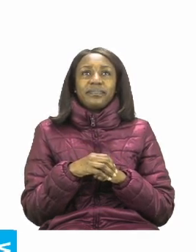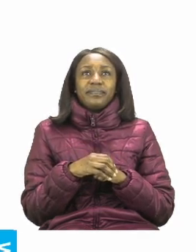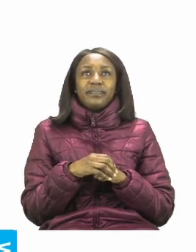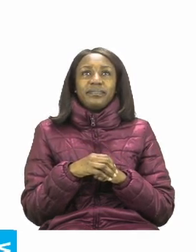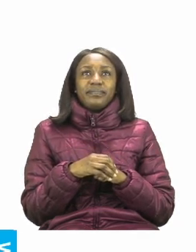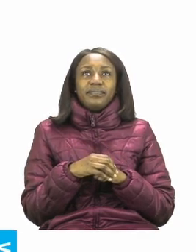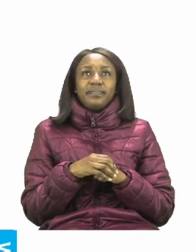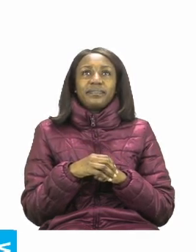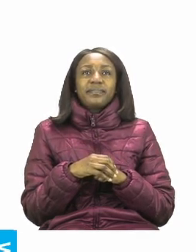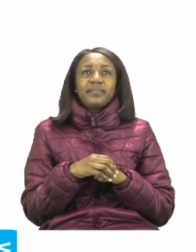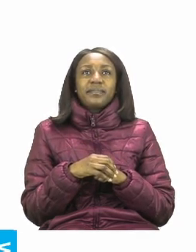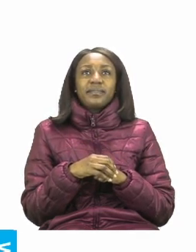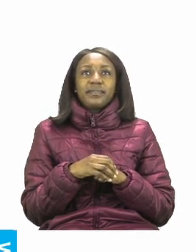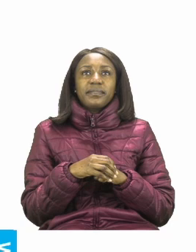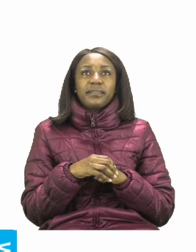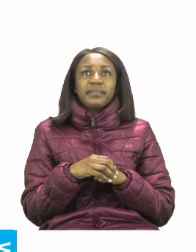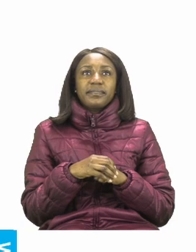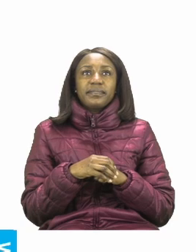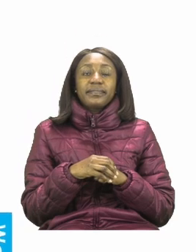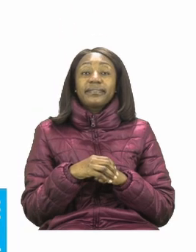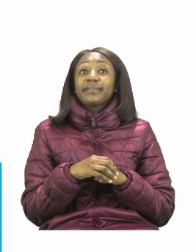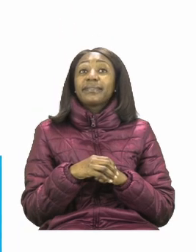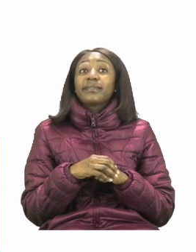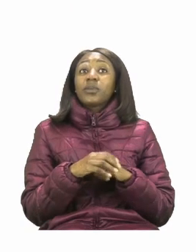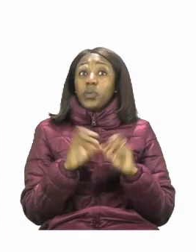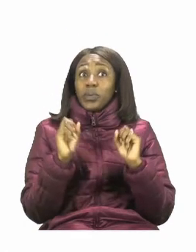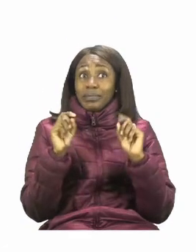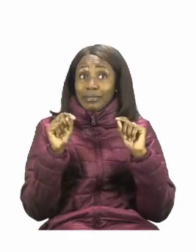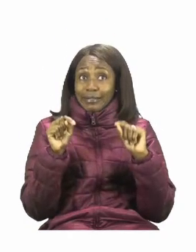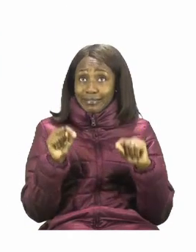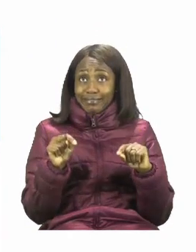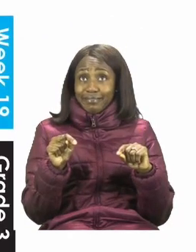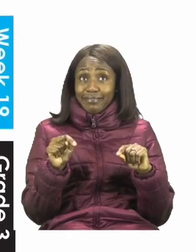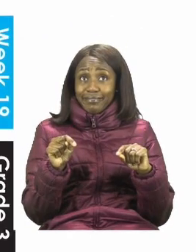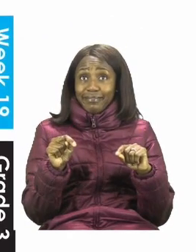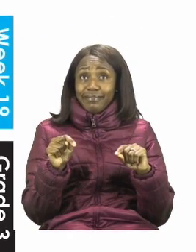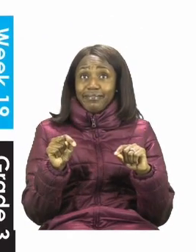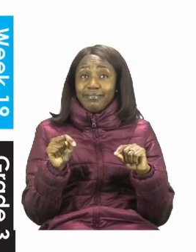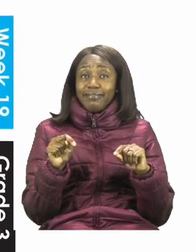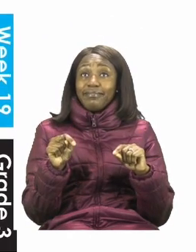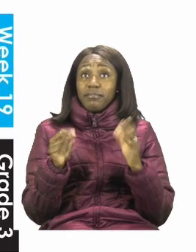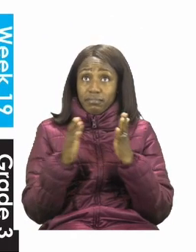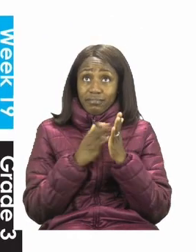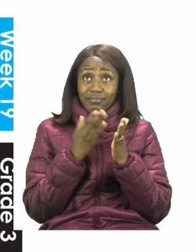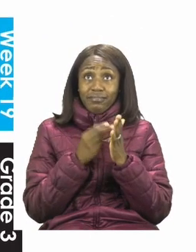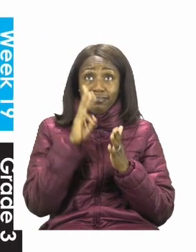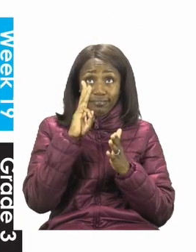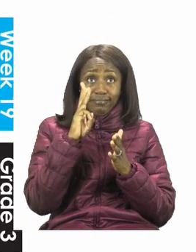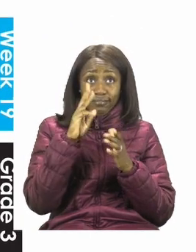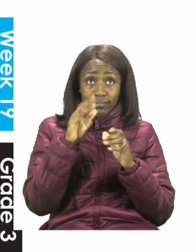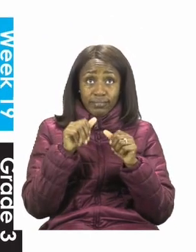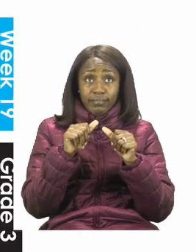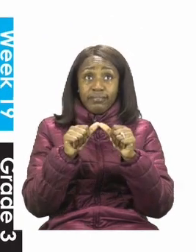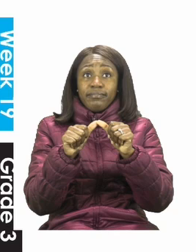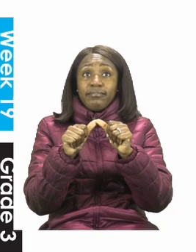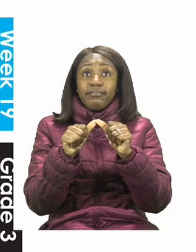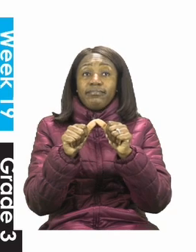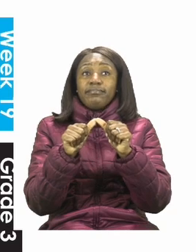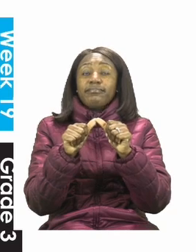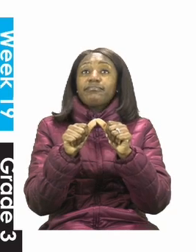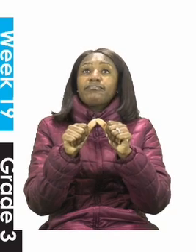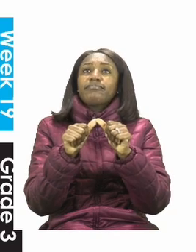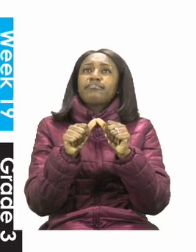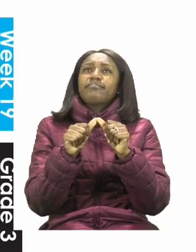your own. Now, on page 3, moving on,